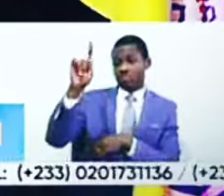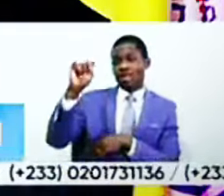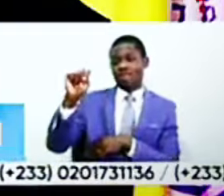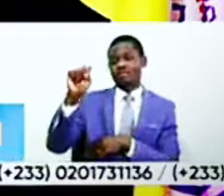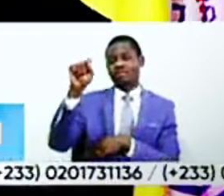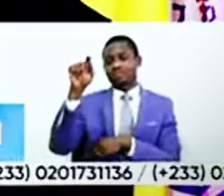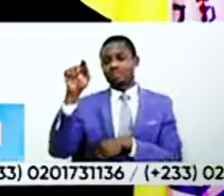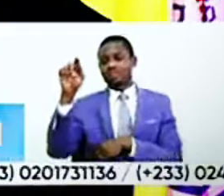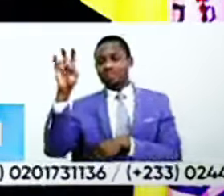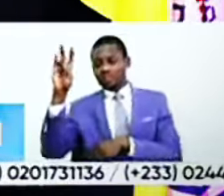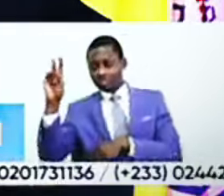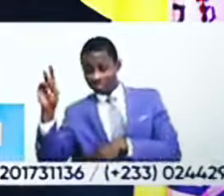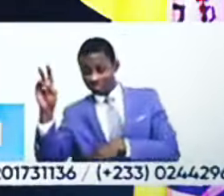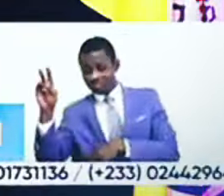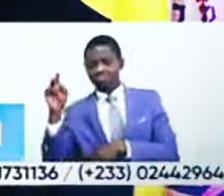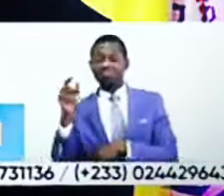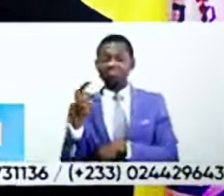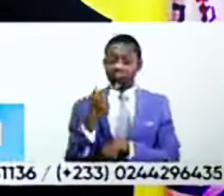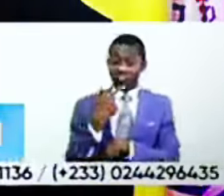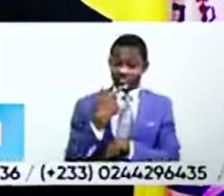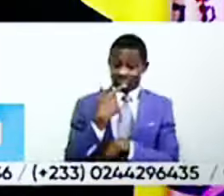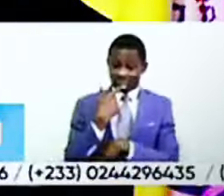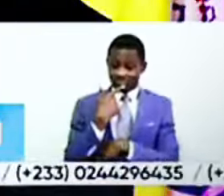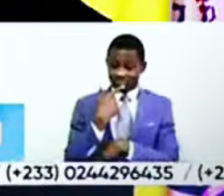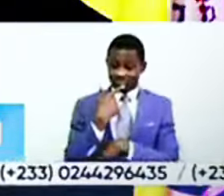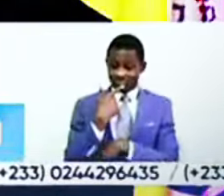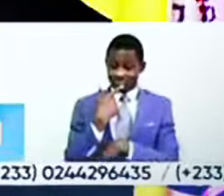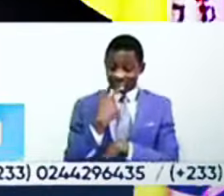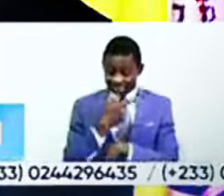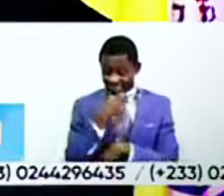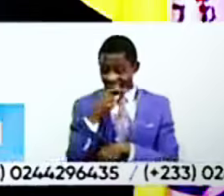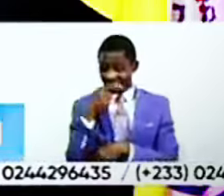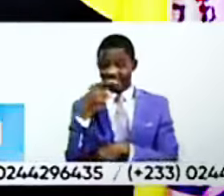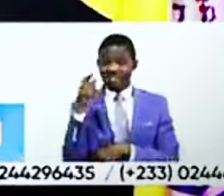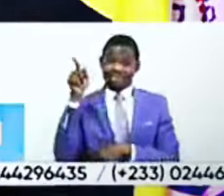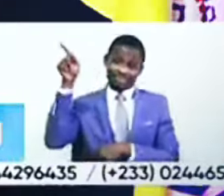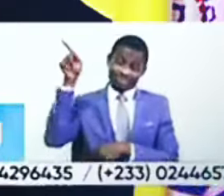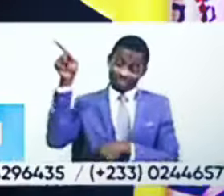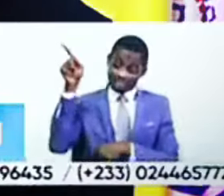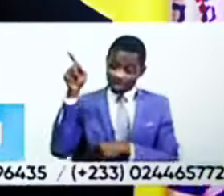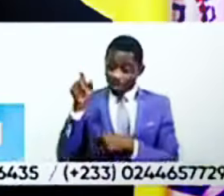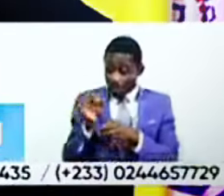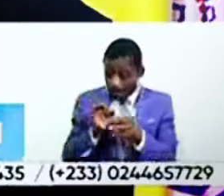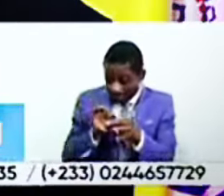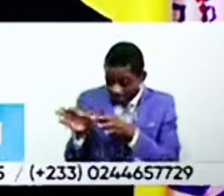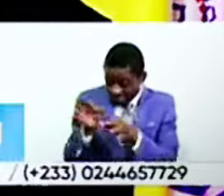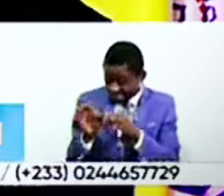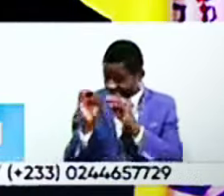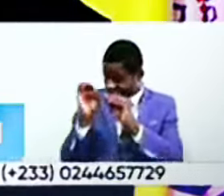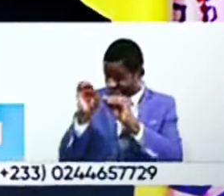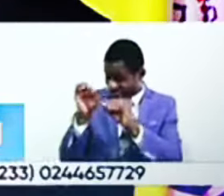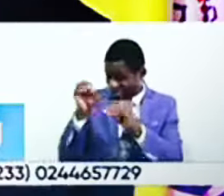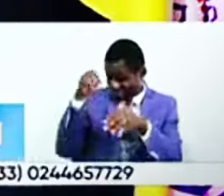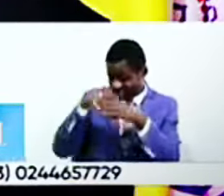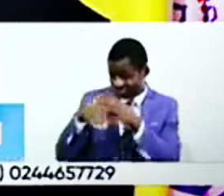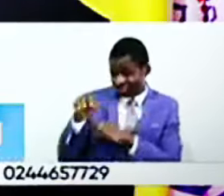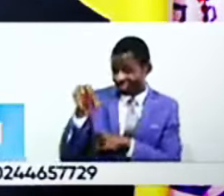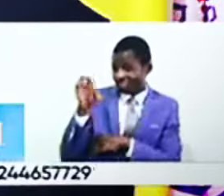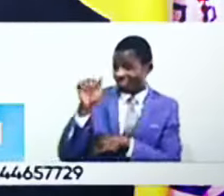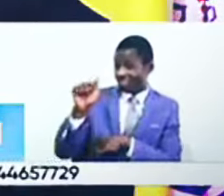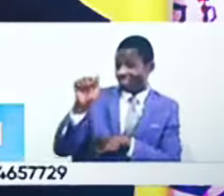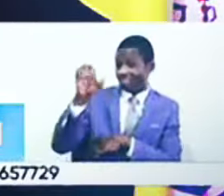17. For me, this is my definition of teaching. In Acts chapter